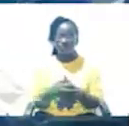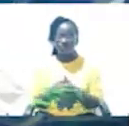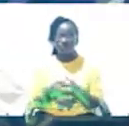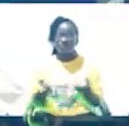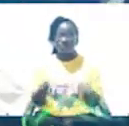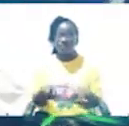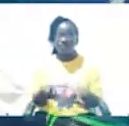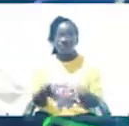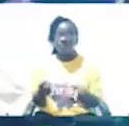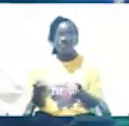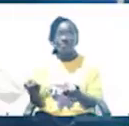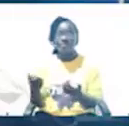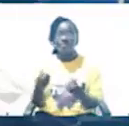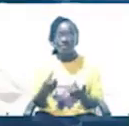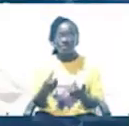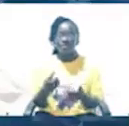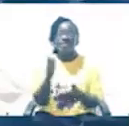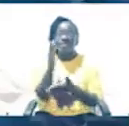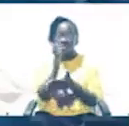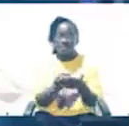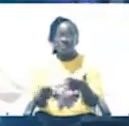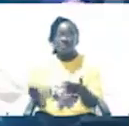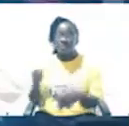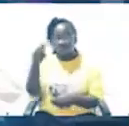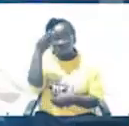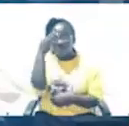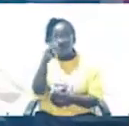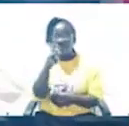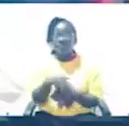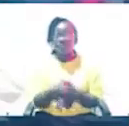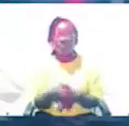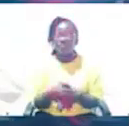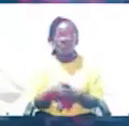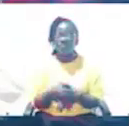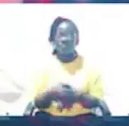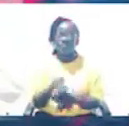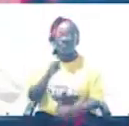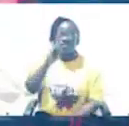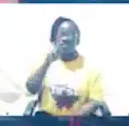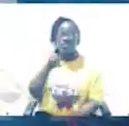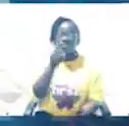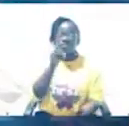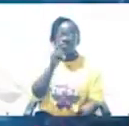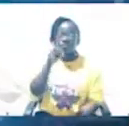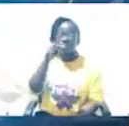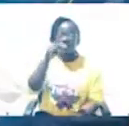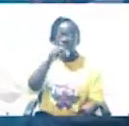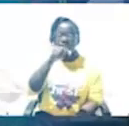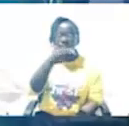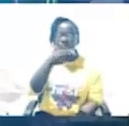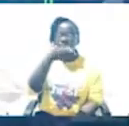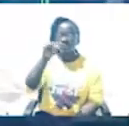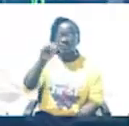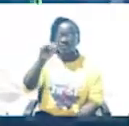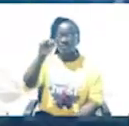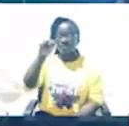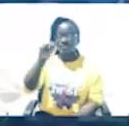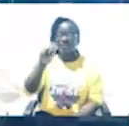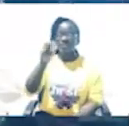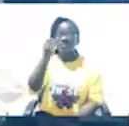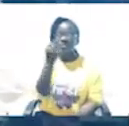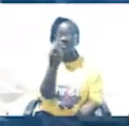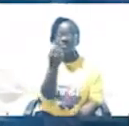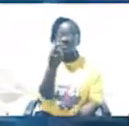he comes, something happens. BBC. John chapter 11 verse 14 said, Johannes Dubako,